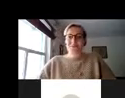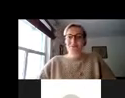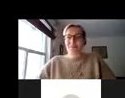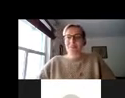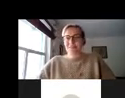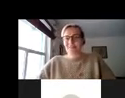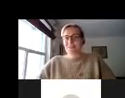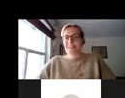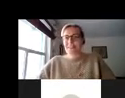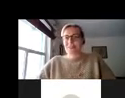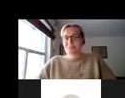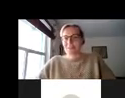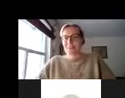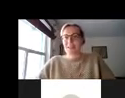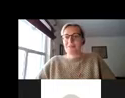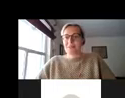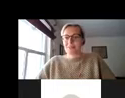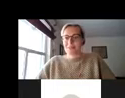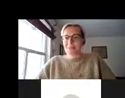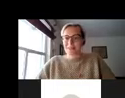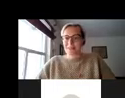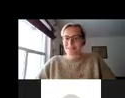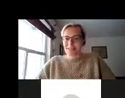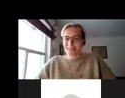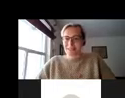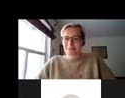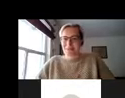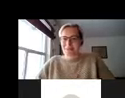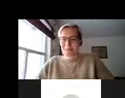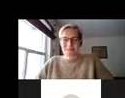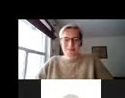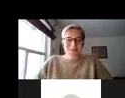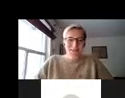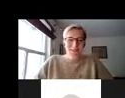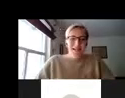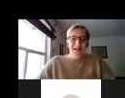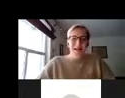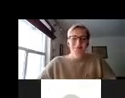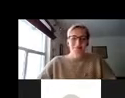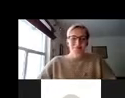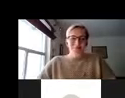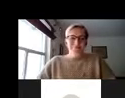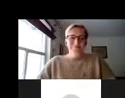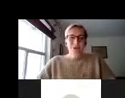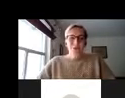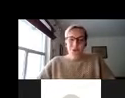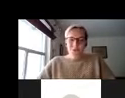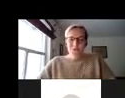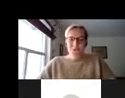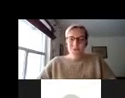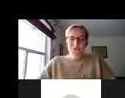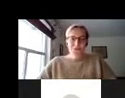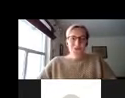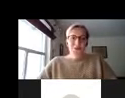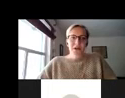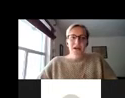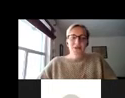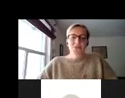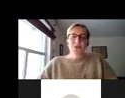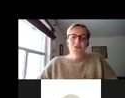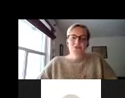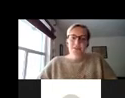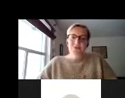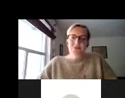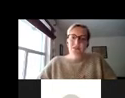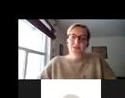itself creates some lively conversations sometimes. I've been privy to a few. One person wanted to know, how does